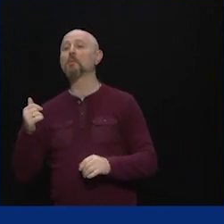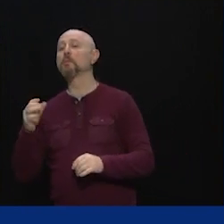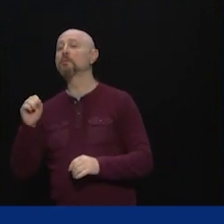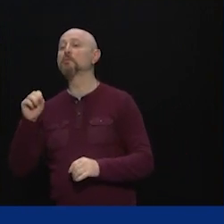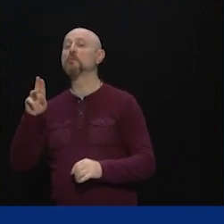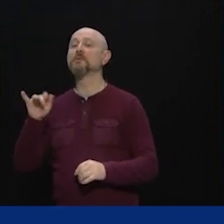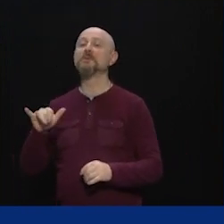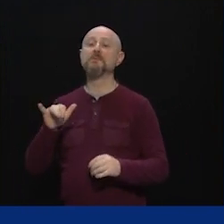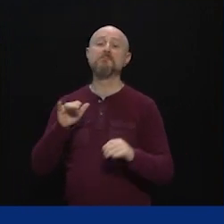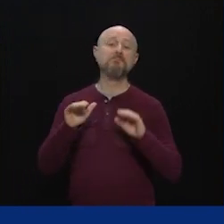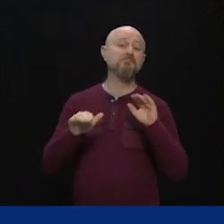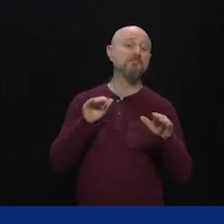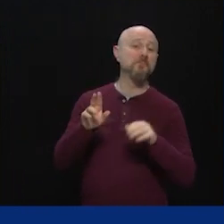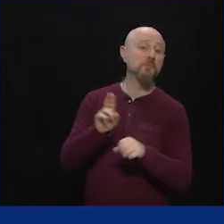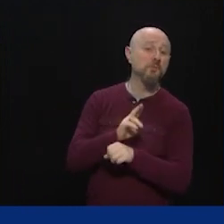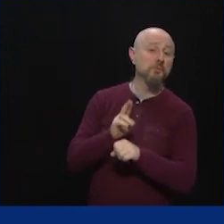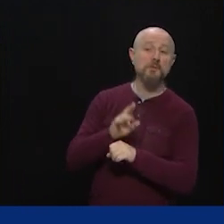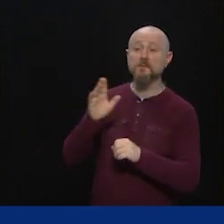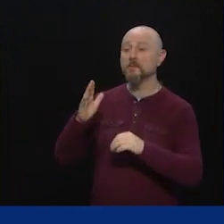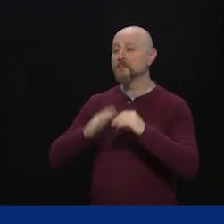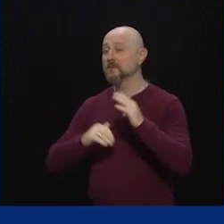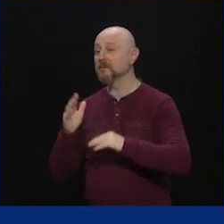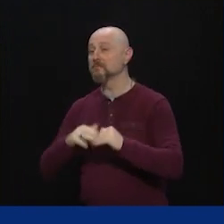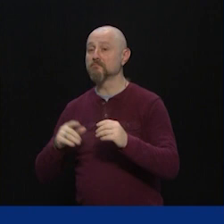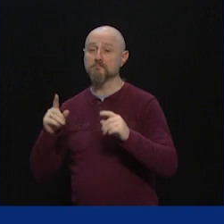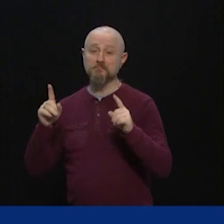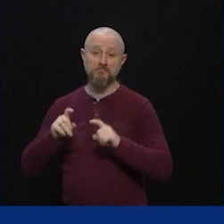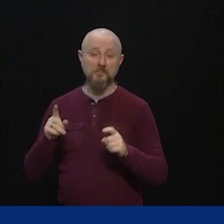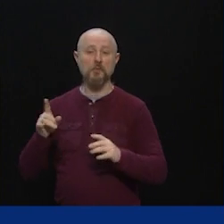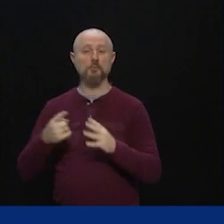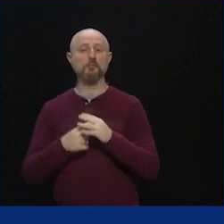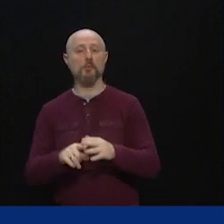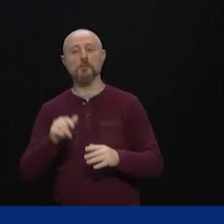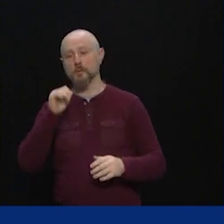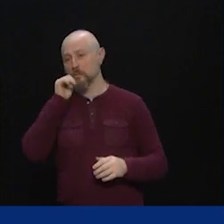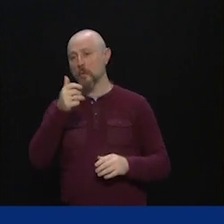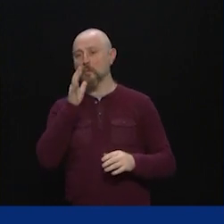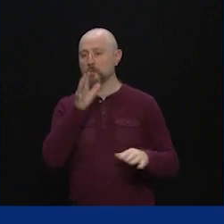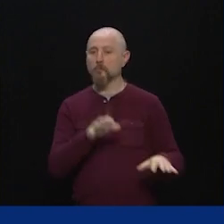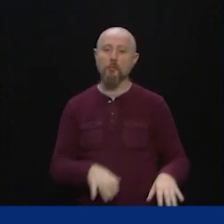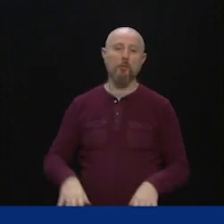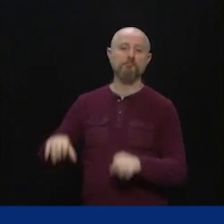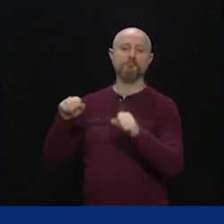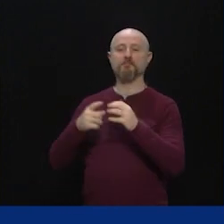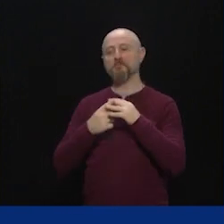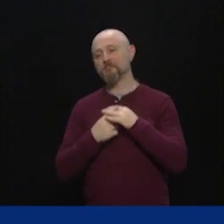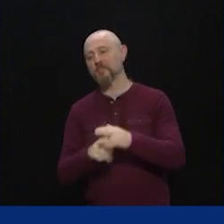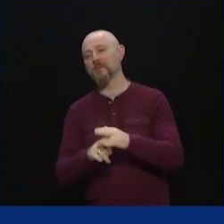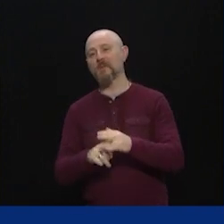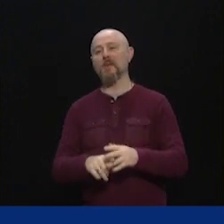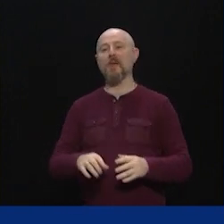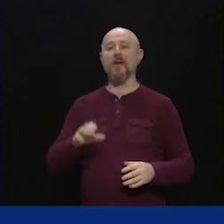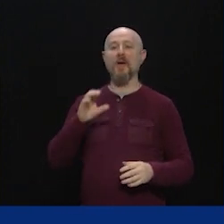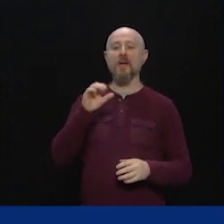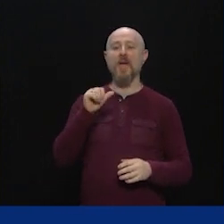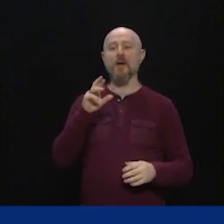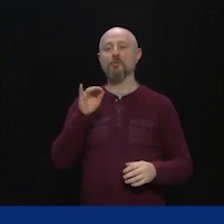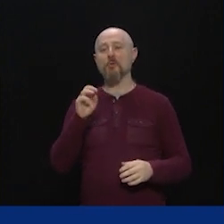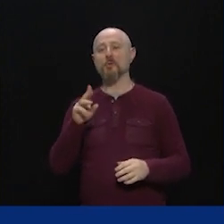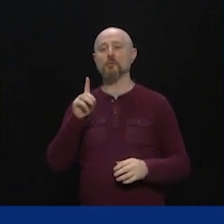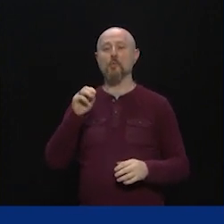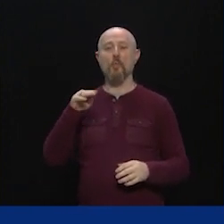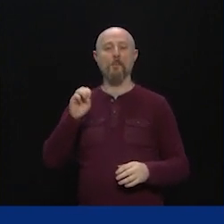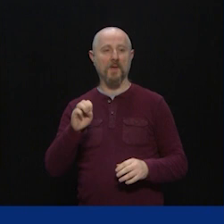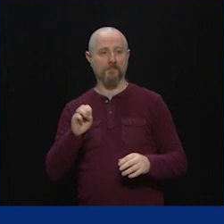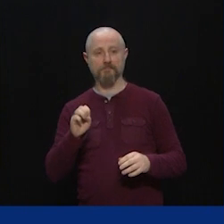new announcement that beginning tomorrow will be at the Syracuse Carrier Dome, a place I have a little bit of my history about. I tried to get it named the